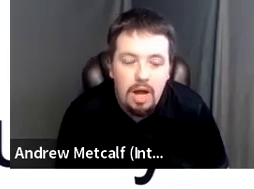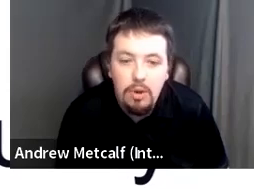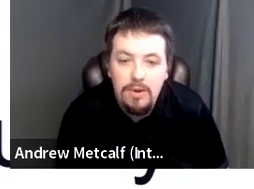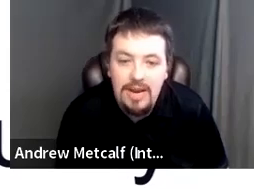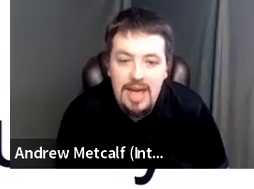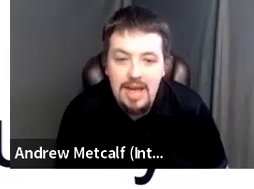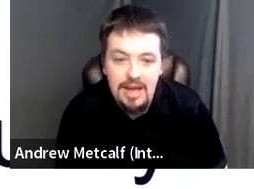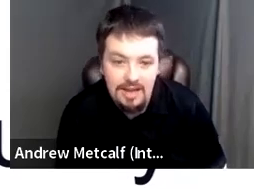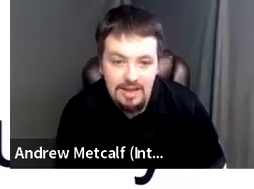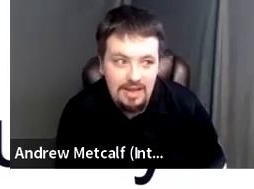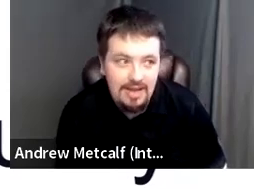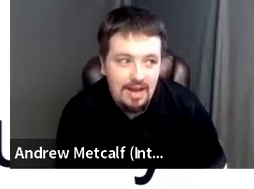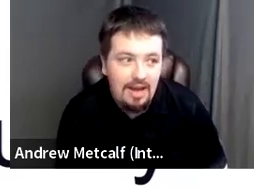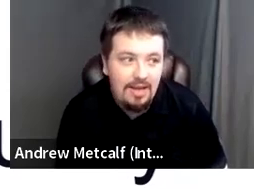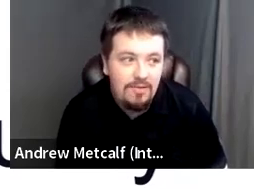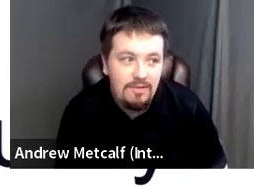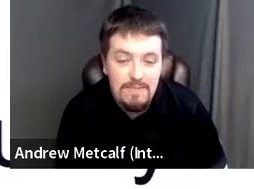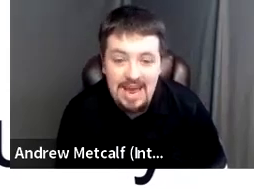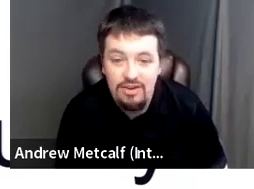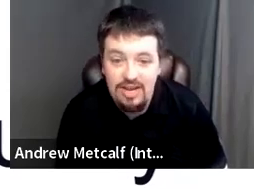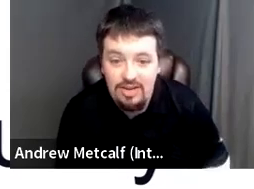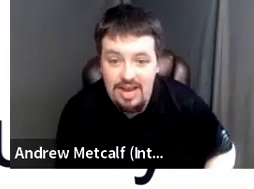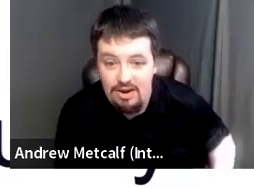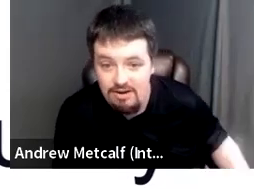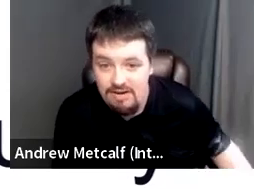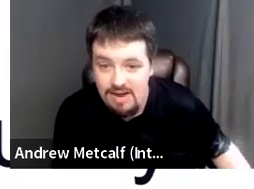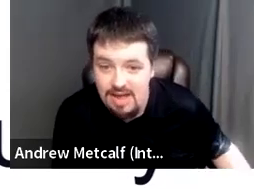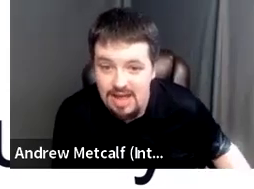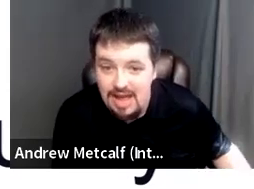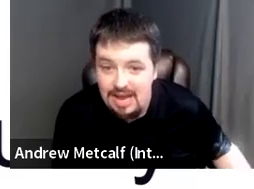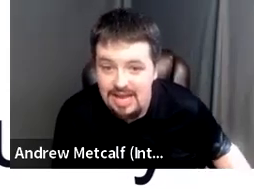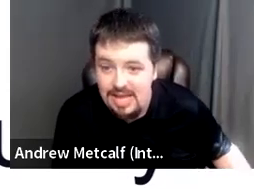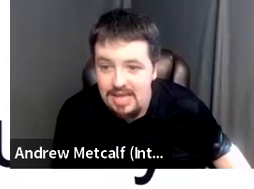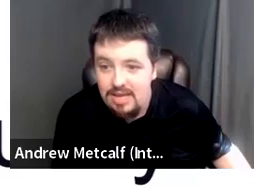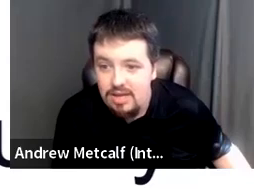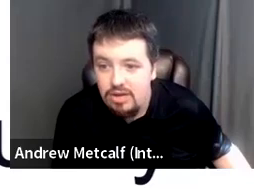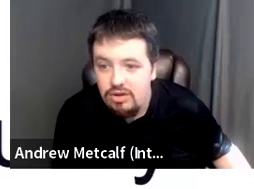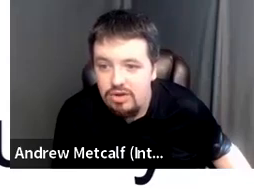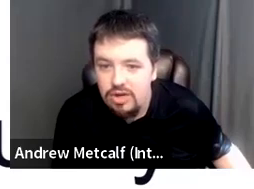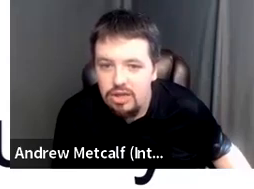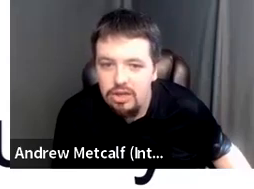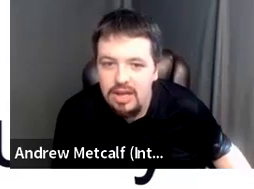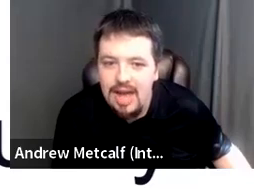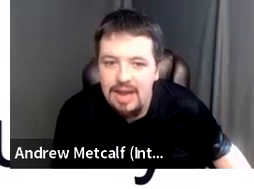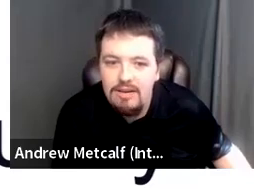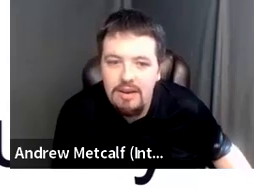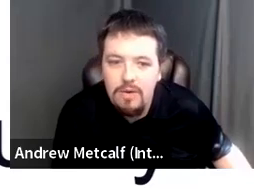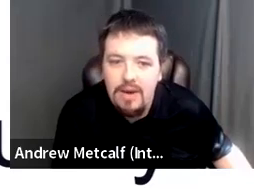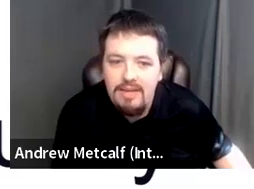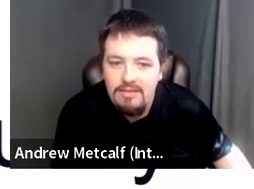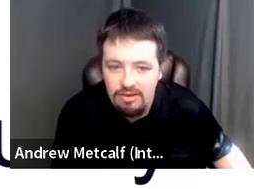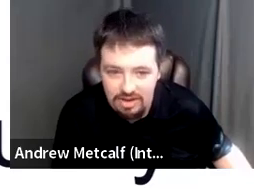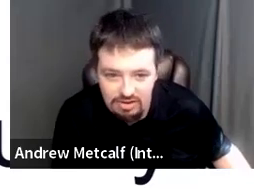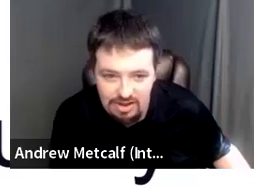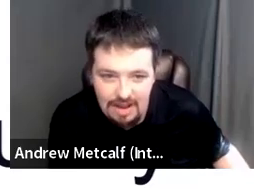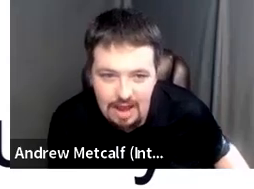Juan Pablo Bonet, he was a Spanish educator, and he took a look at different